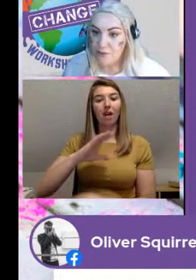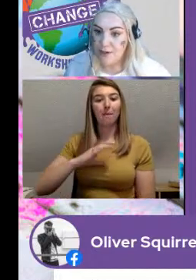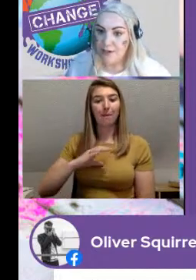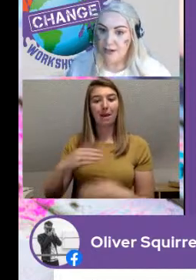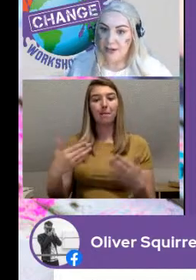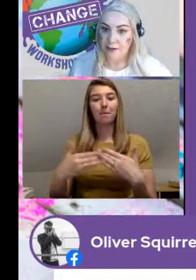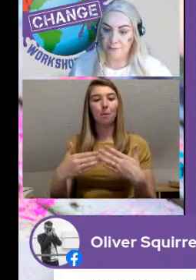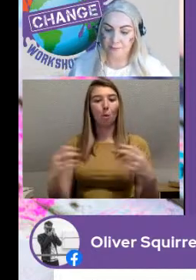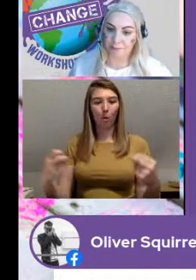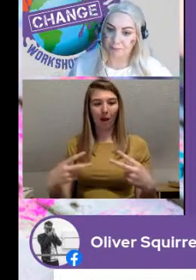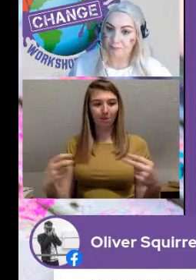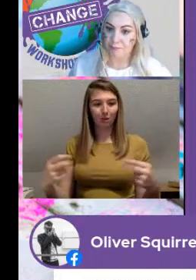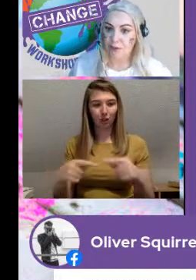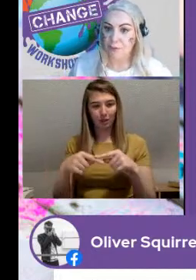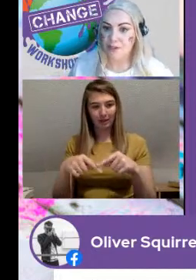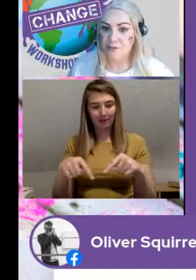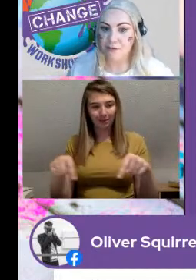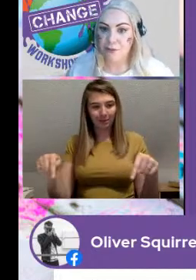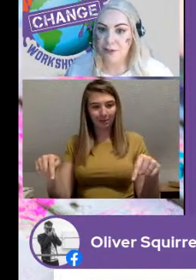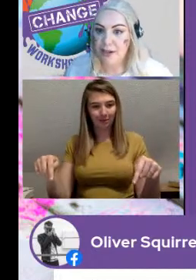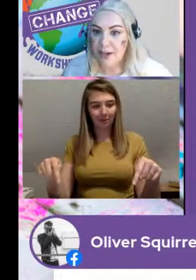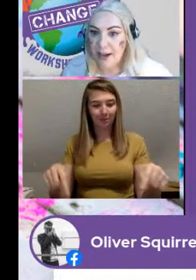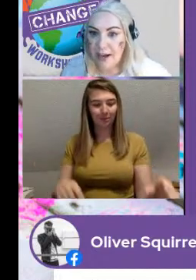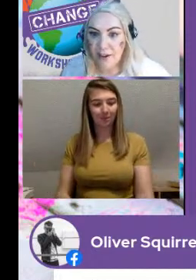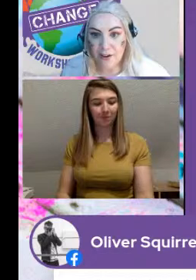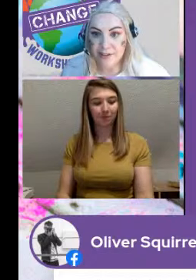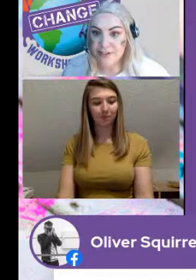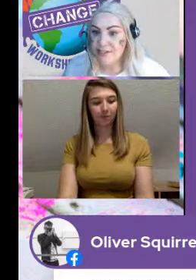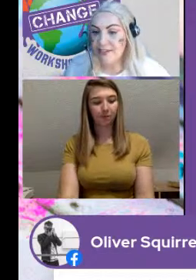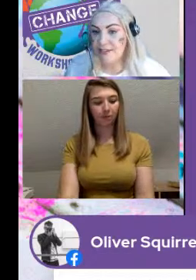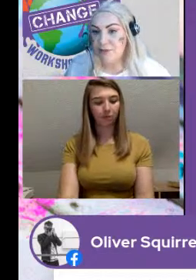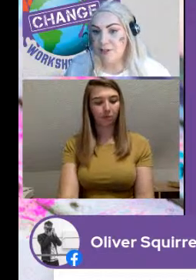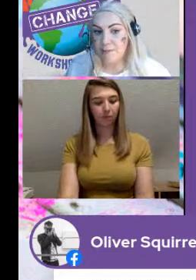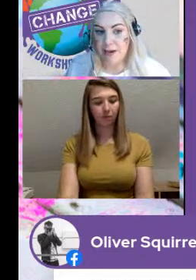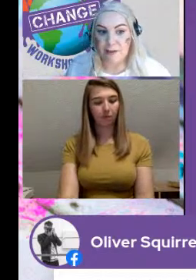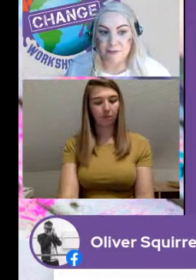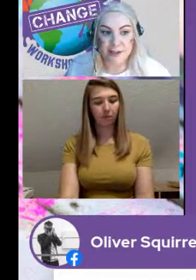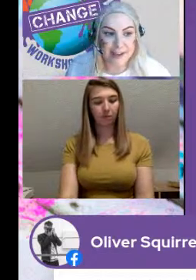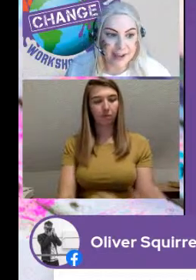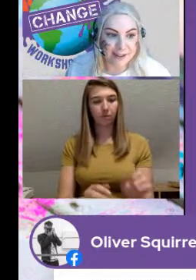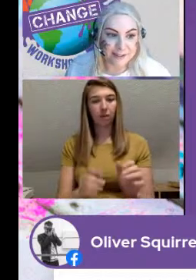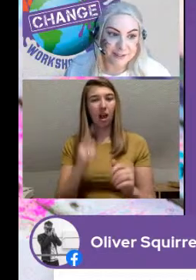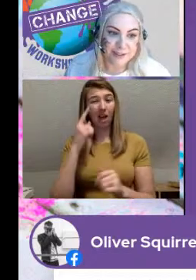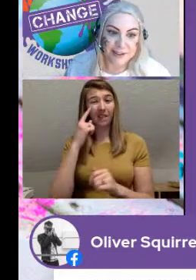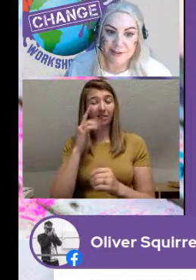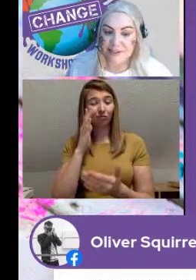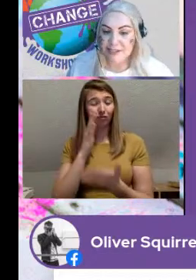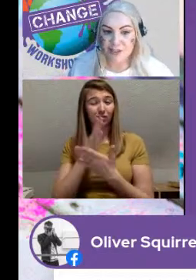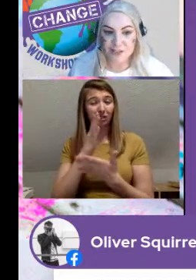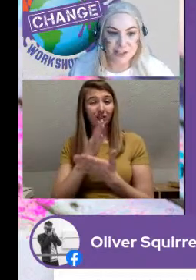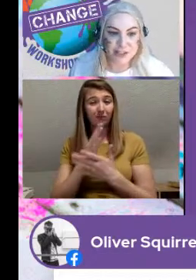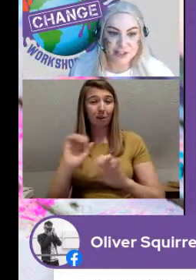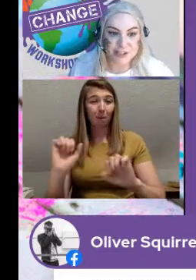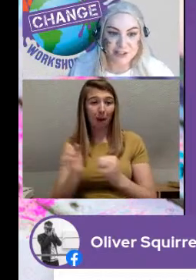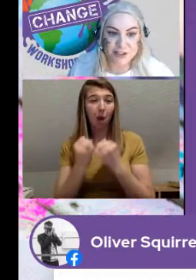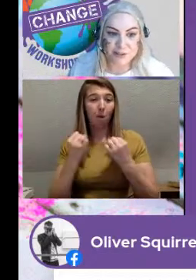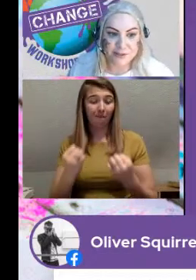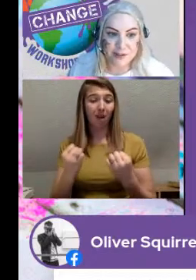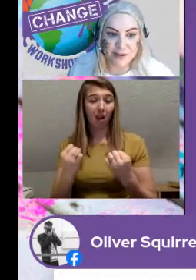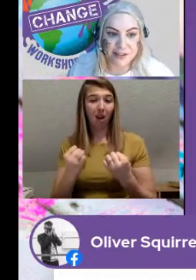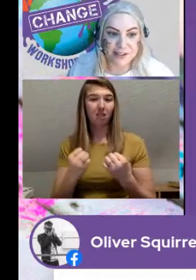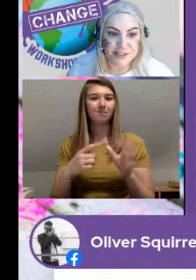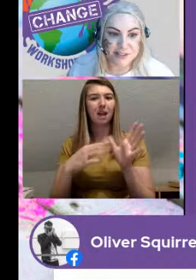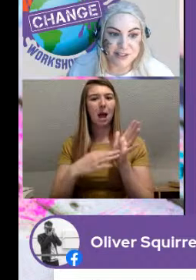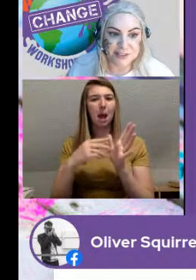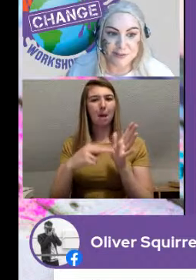up on the screen now. Wonderful. And I just think that's really powerful. Again, Amanda says she didn't think that she